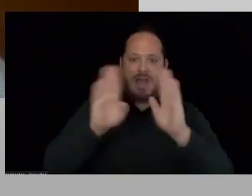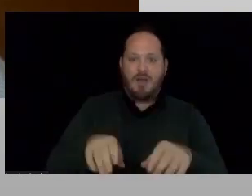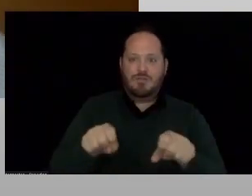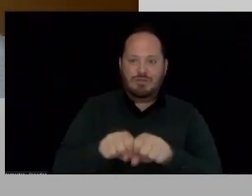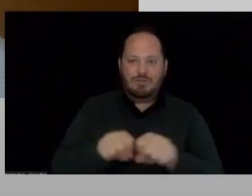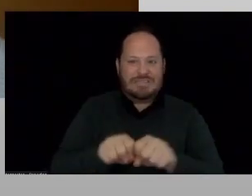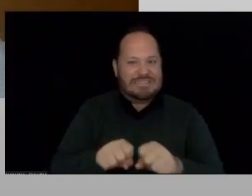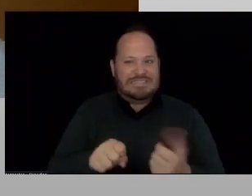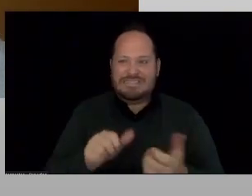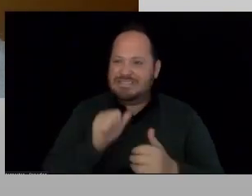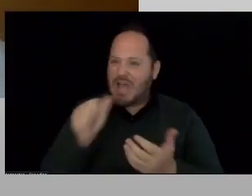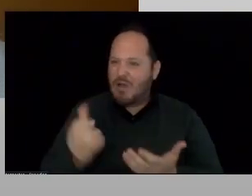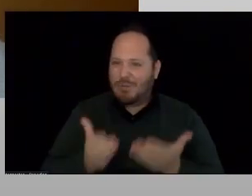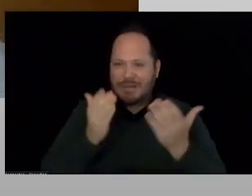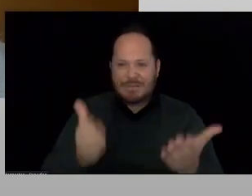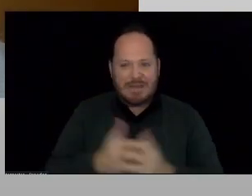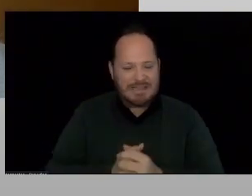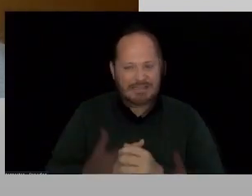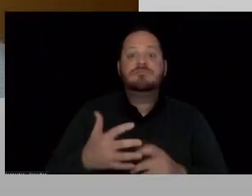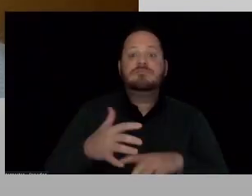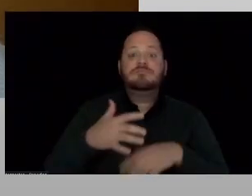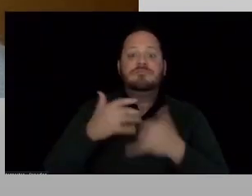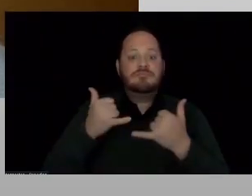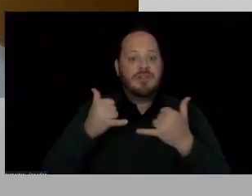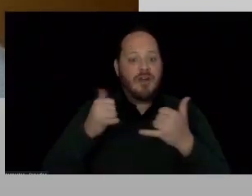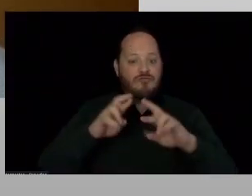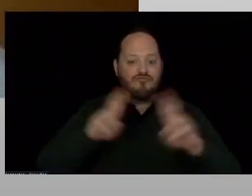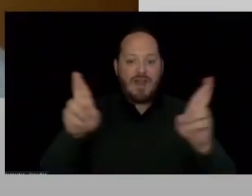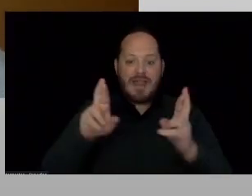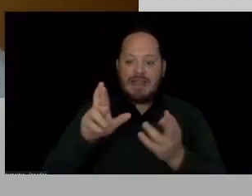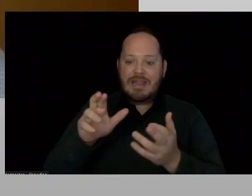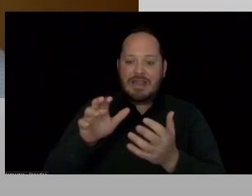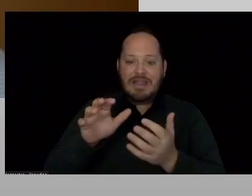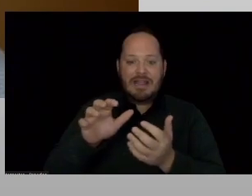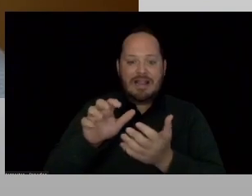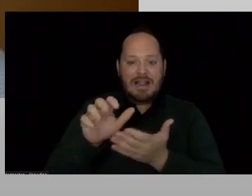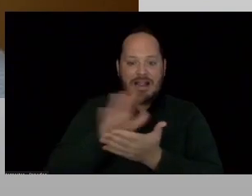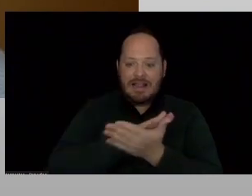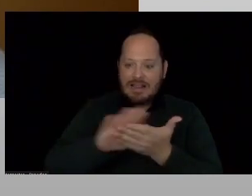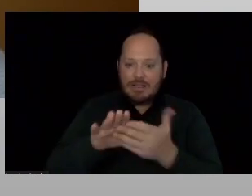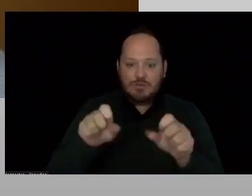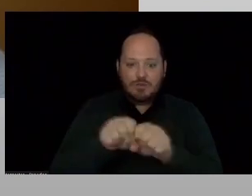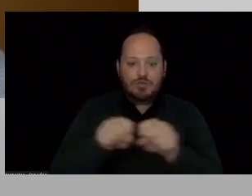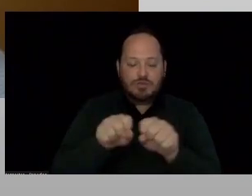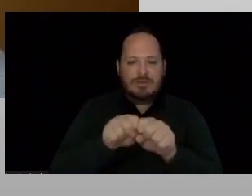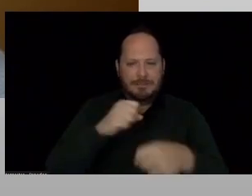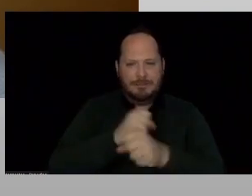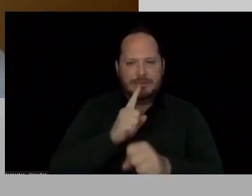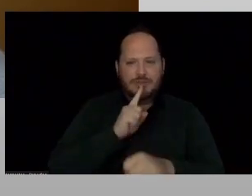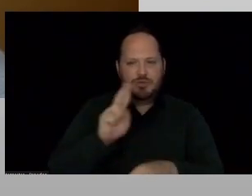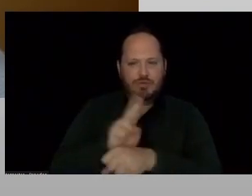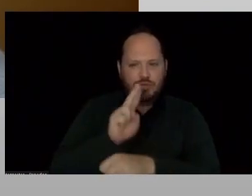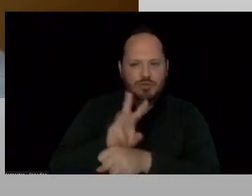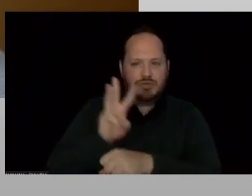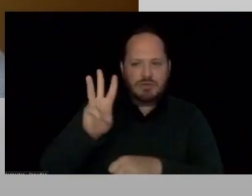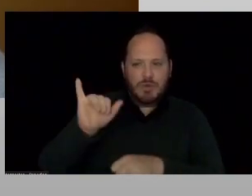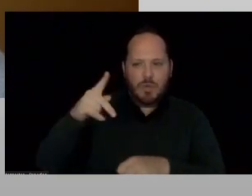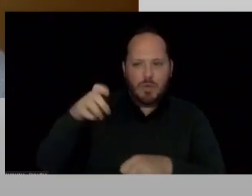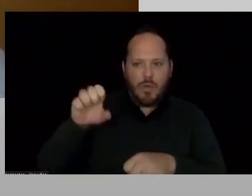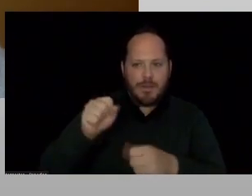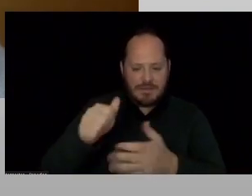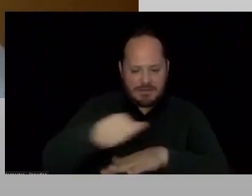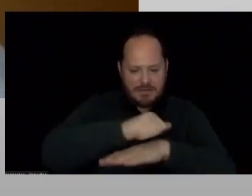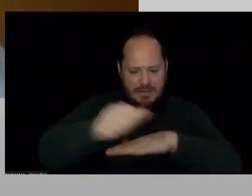client's home. And when it is time to clean your shoes, make sure you clean the entire shoe with disinfectant wipes. Back to